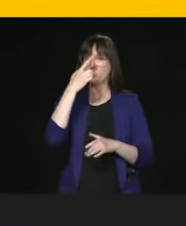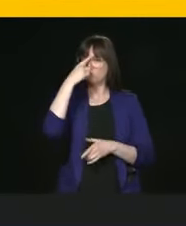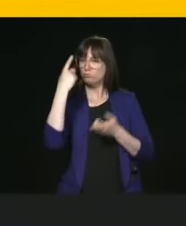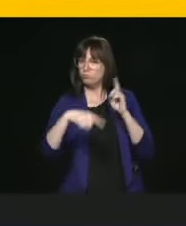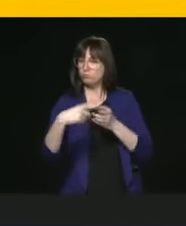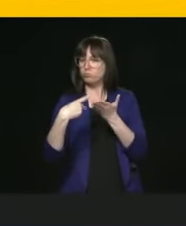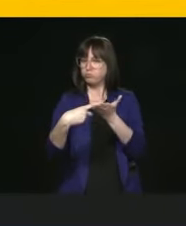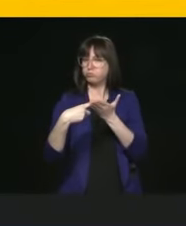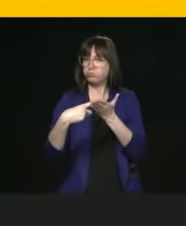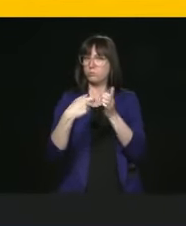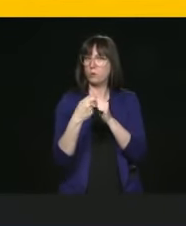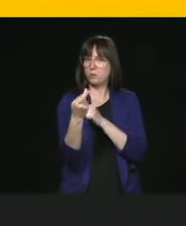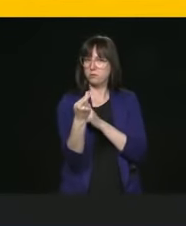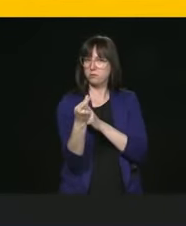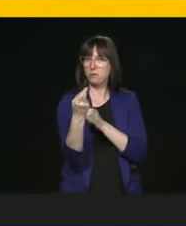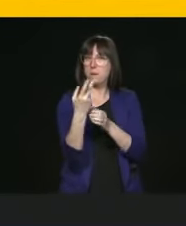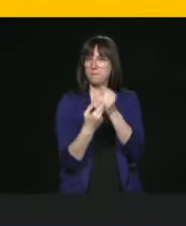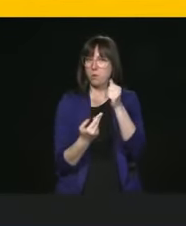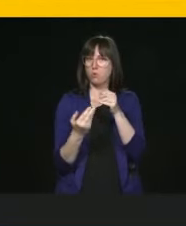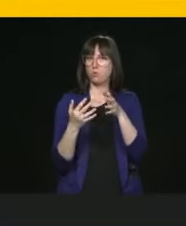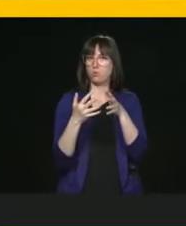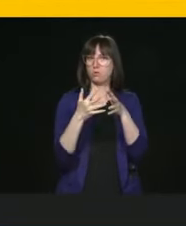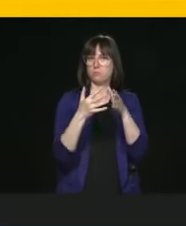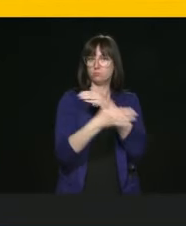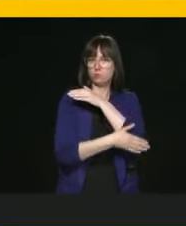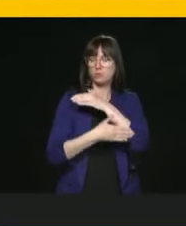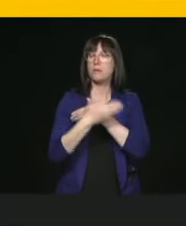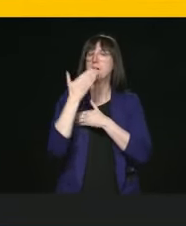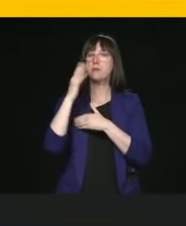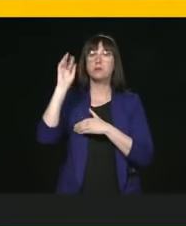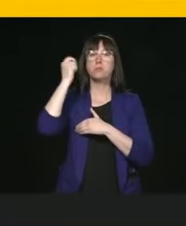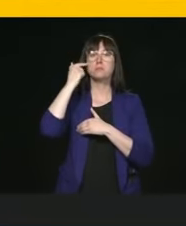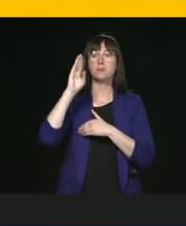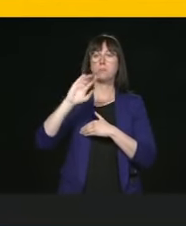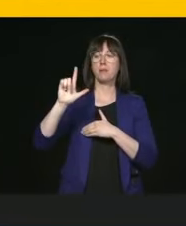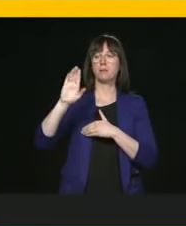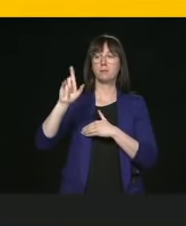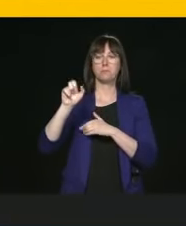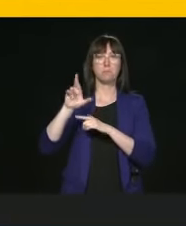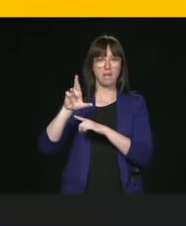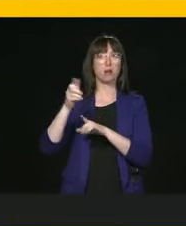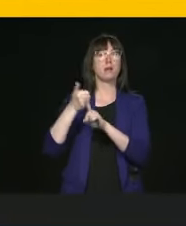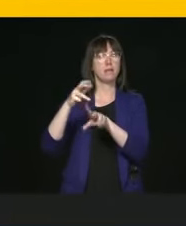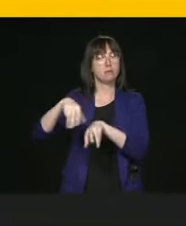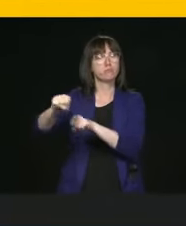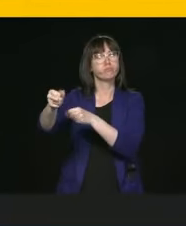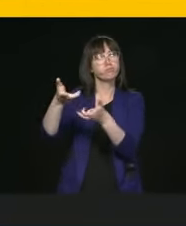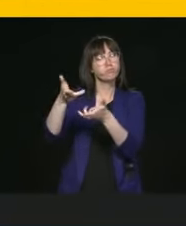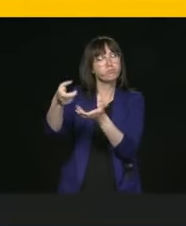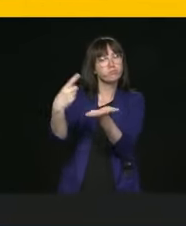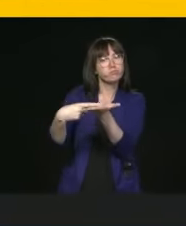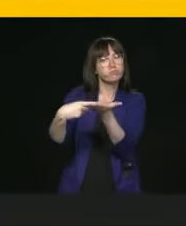our two countries, and I want to thank Minister Bill Blair for leading the discussions with the United States.